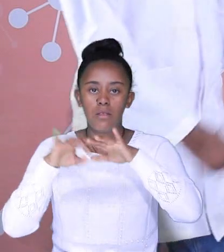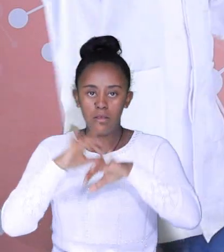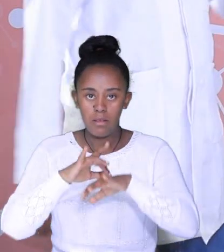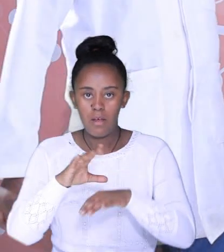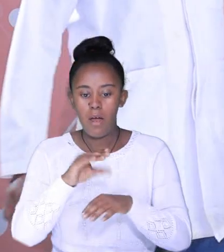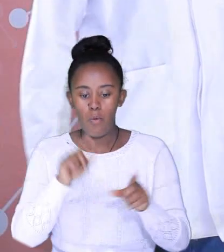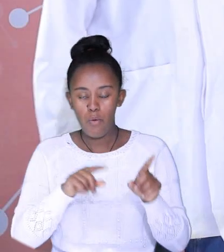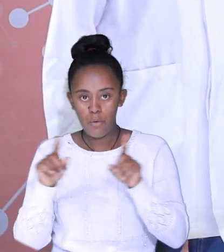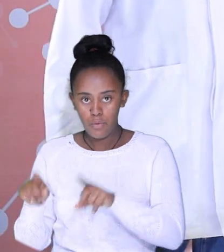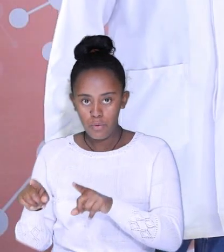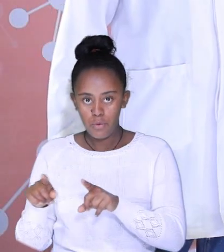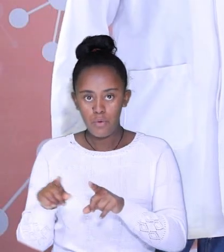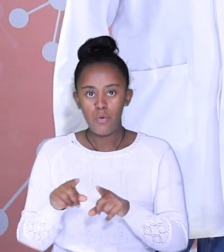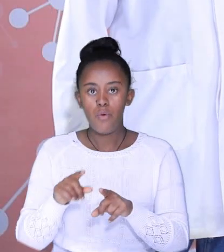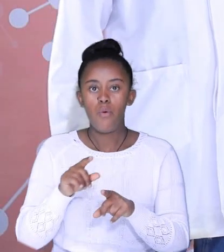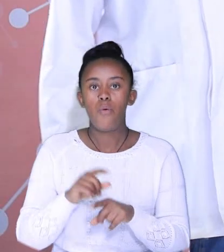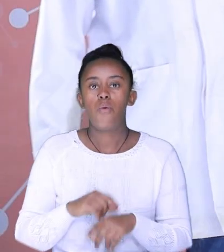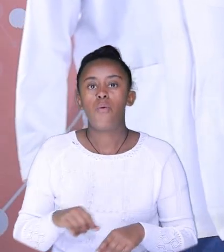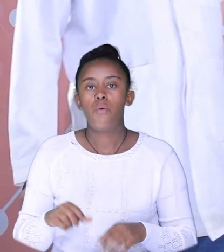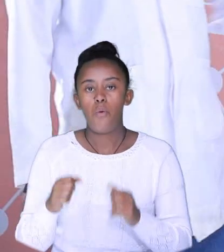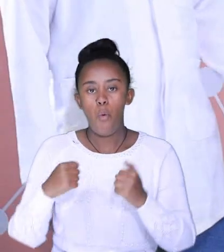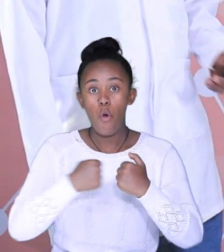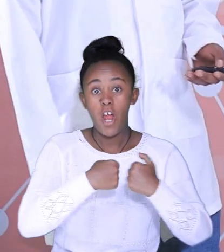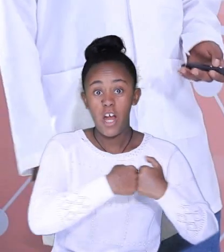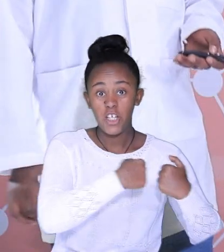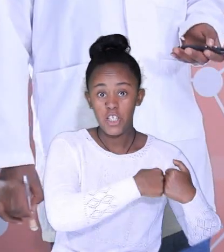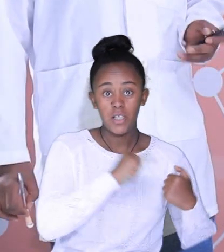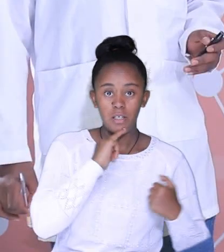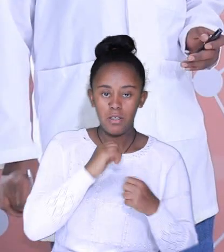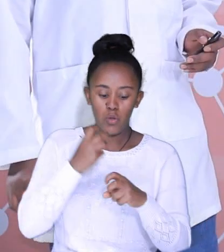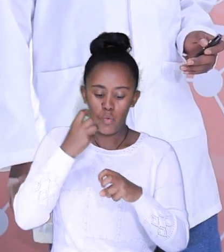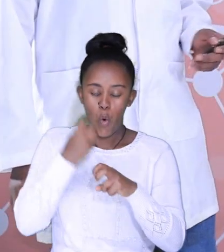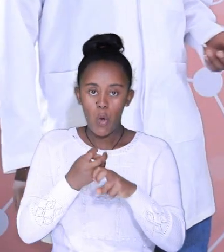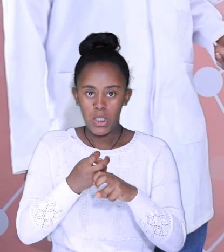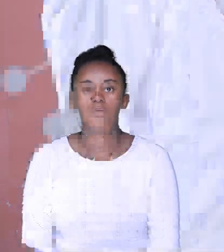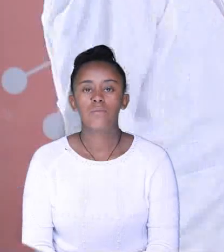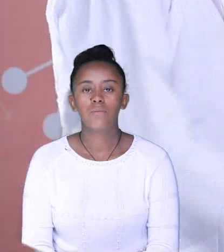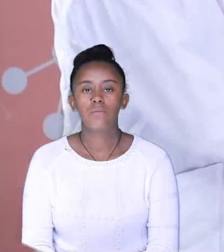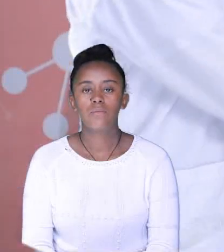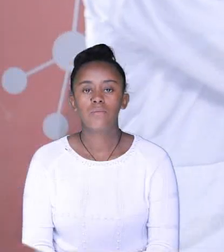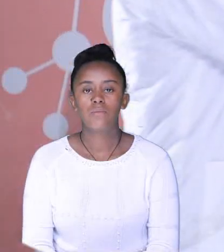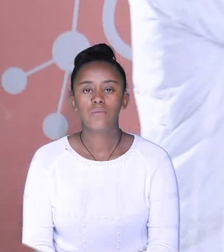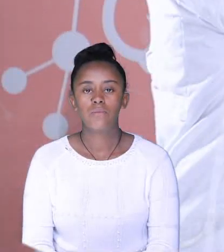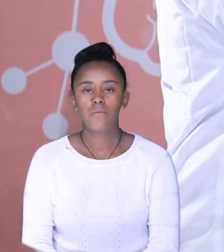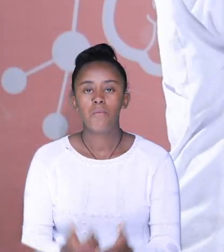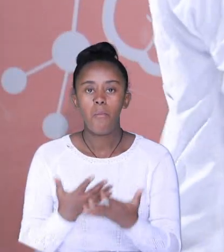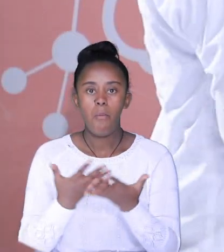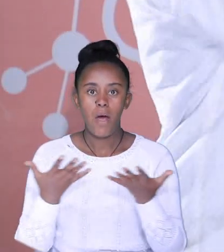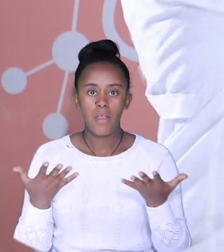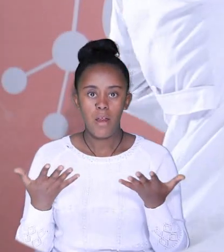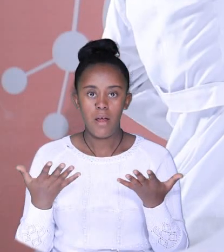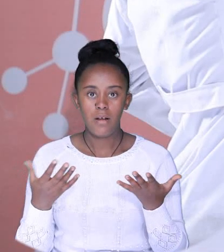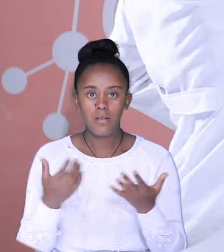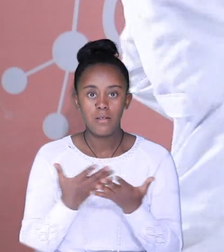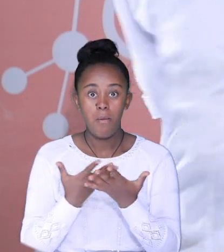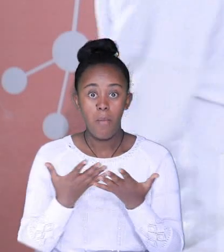And also, conduction is mainly seen with in solid objects. Materials